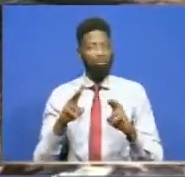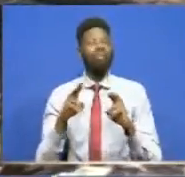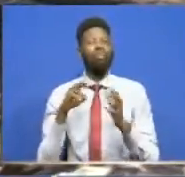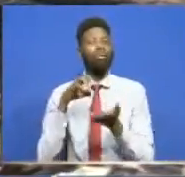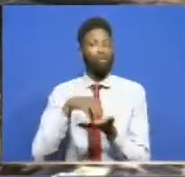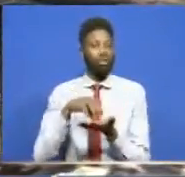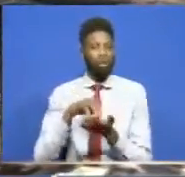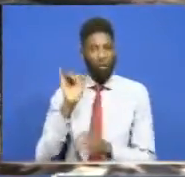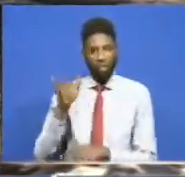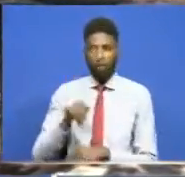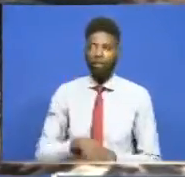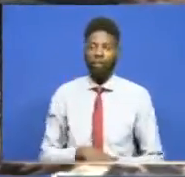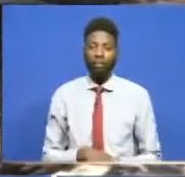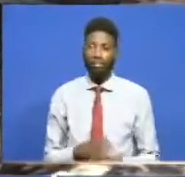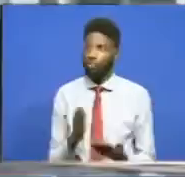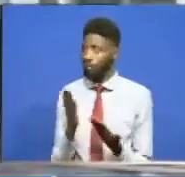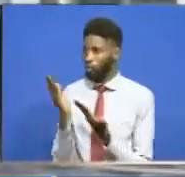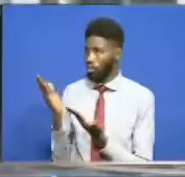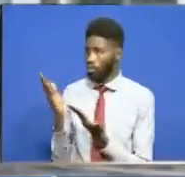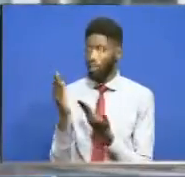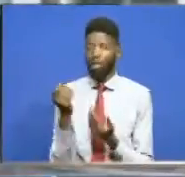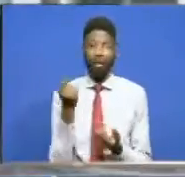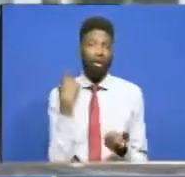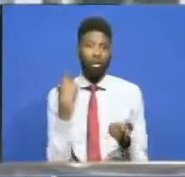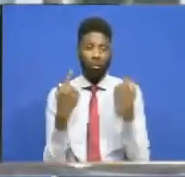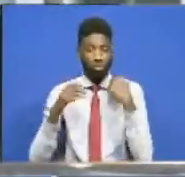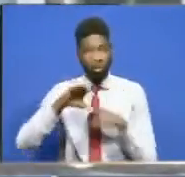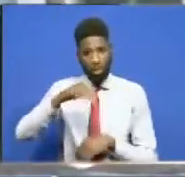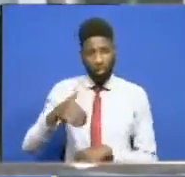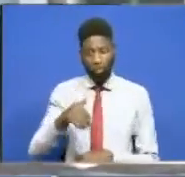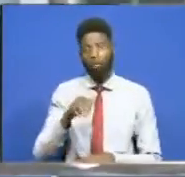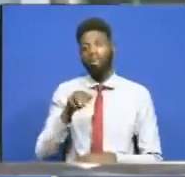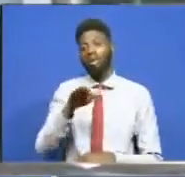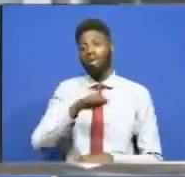Sigowe sub-county in Kericho County.